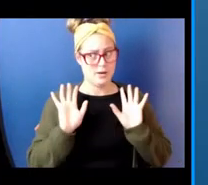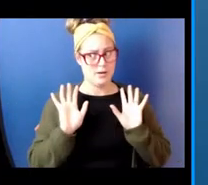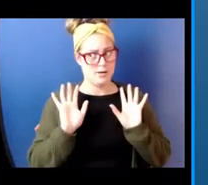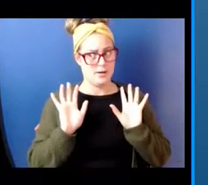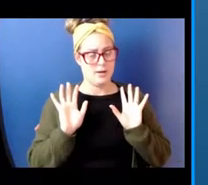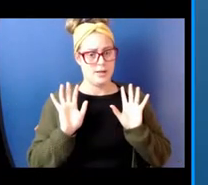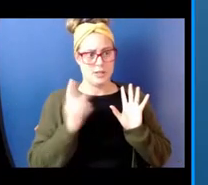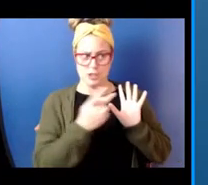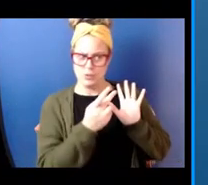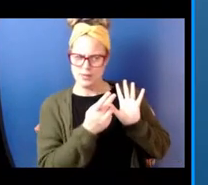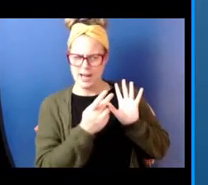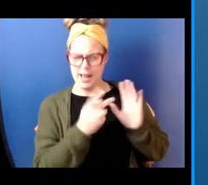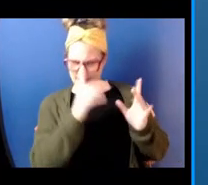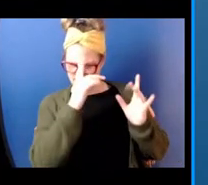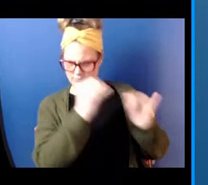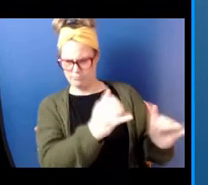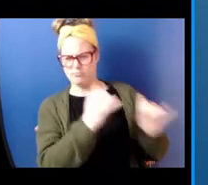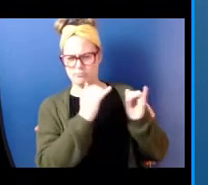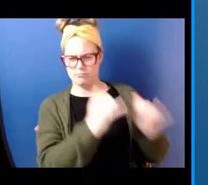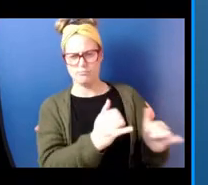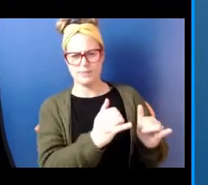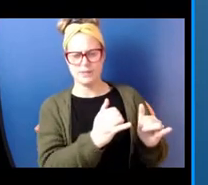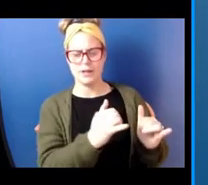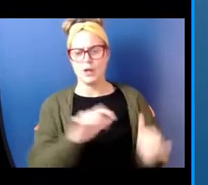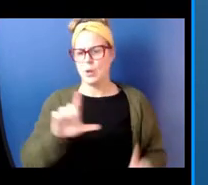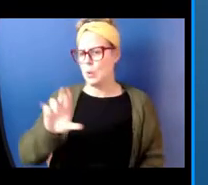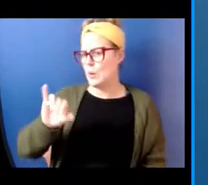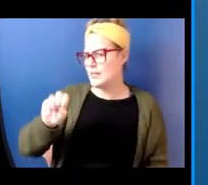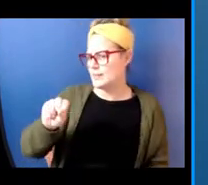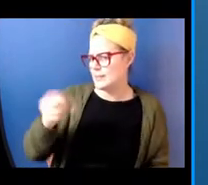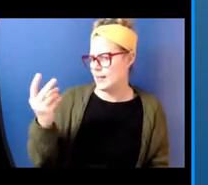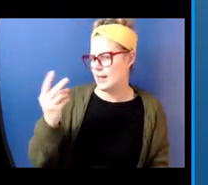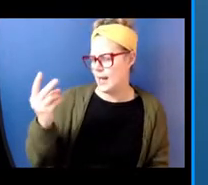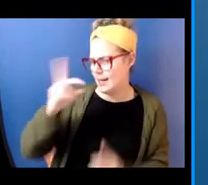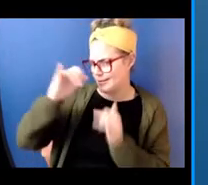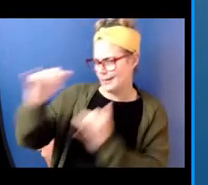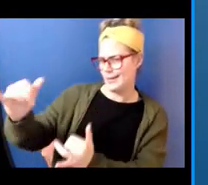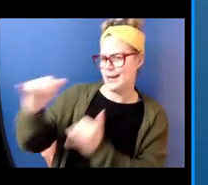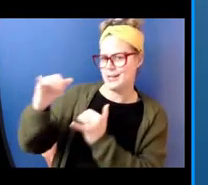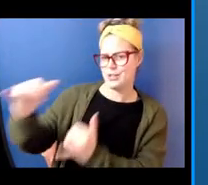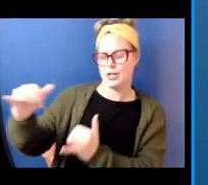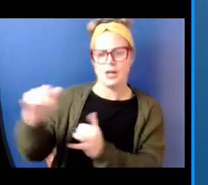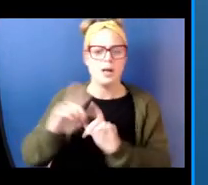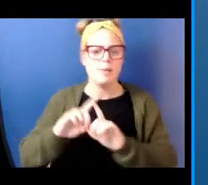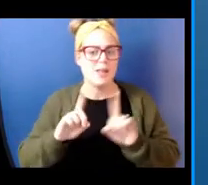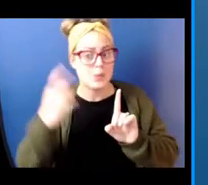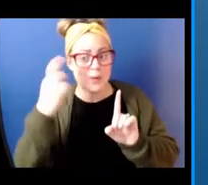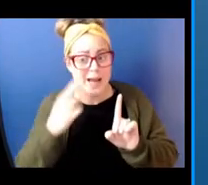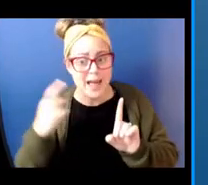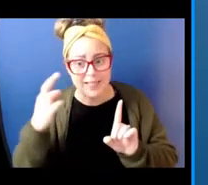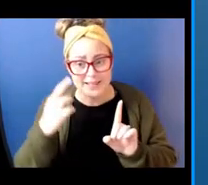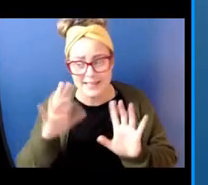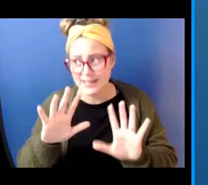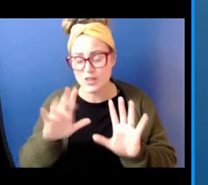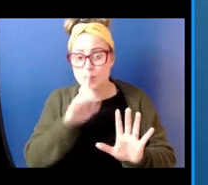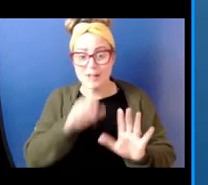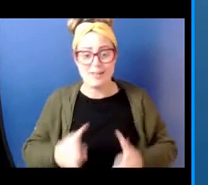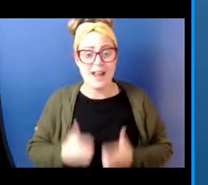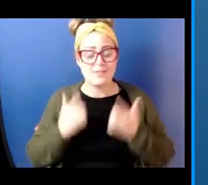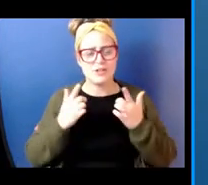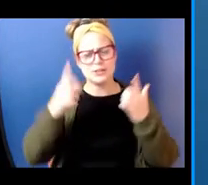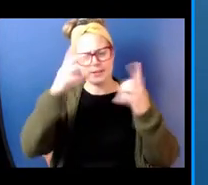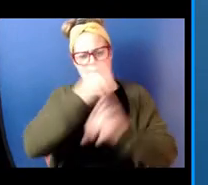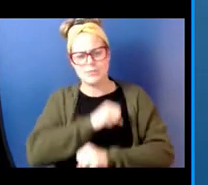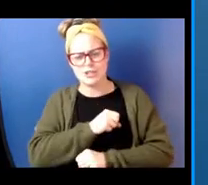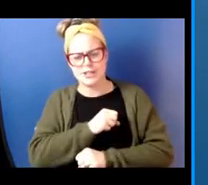you and I are on the same page Luis and I are on the same page the reality is is there's an assumption that state parties there's some assumption